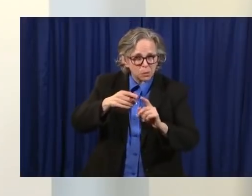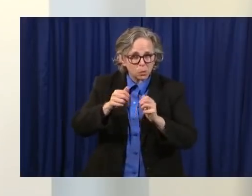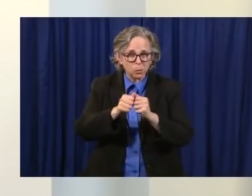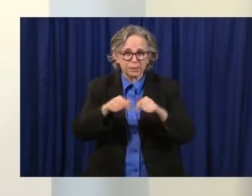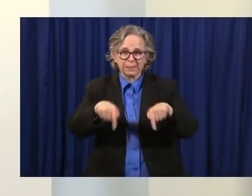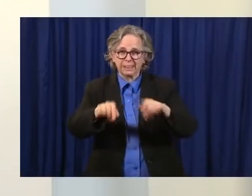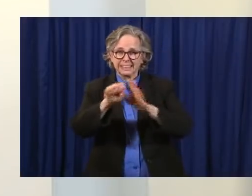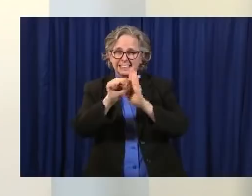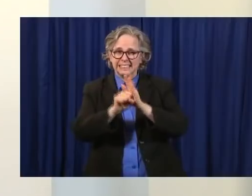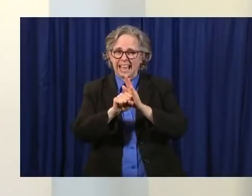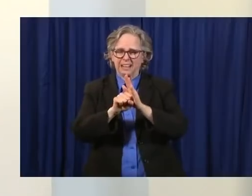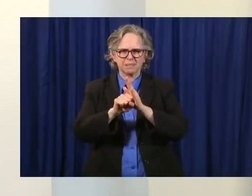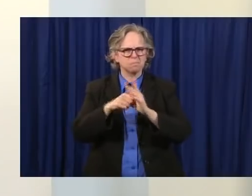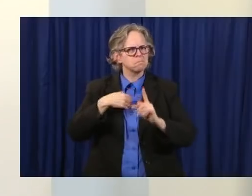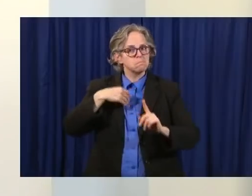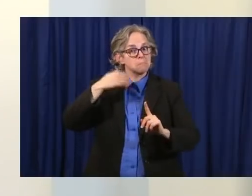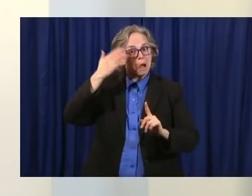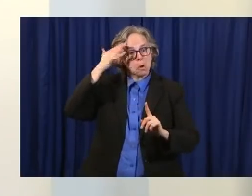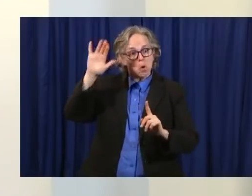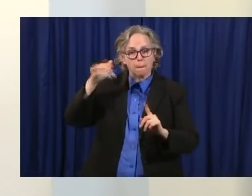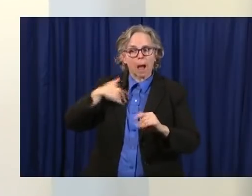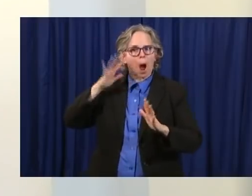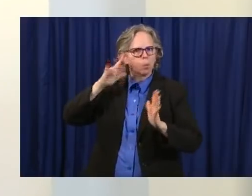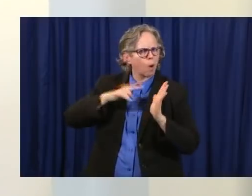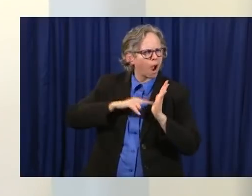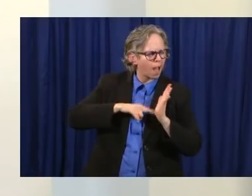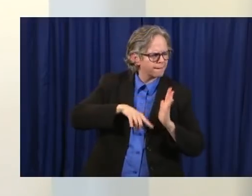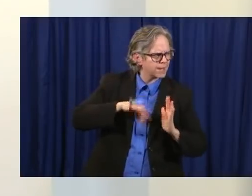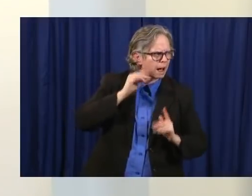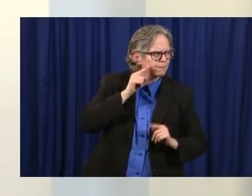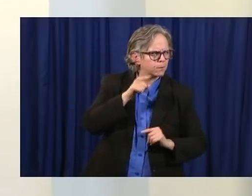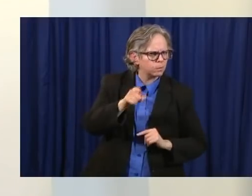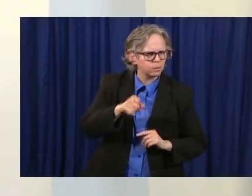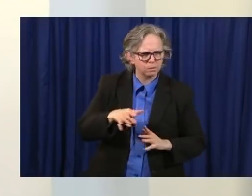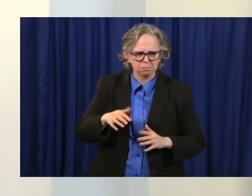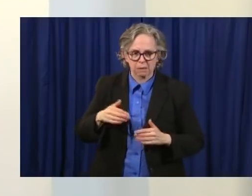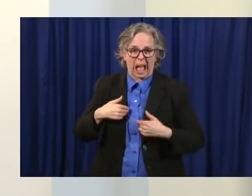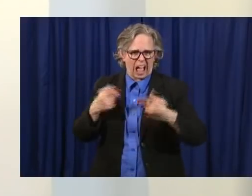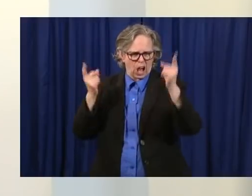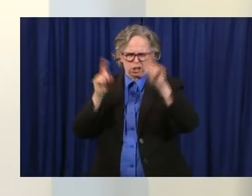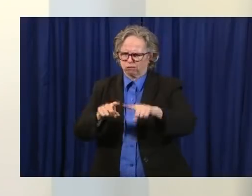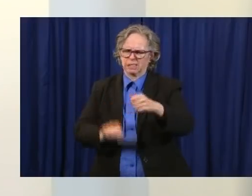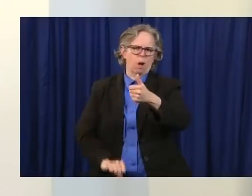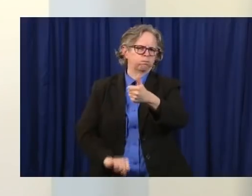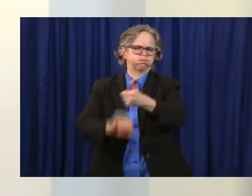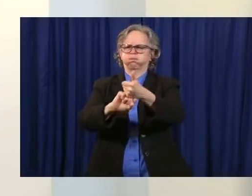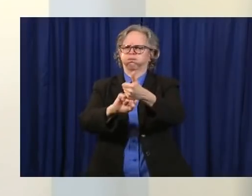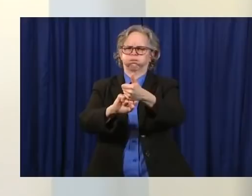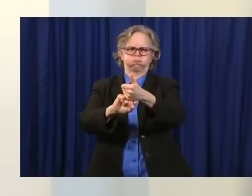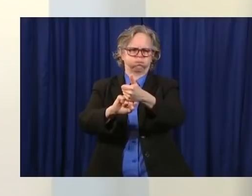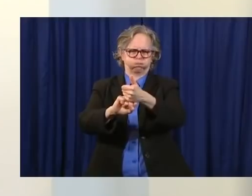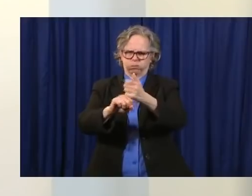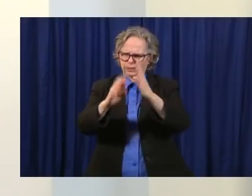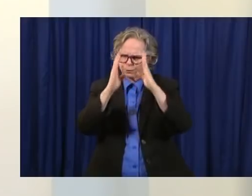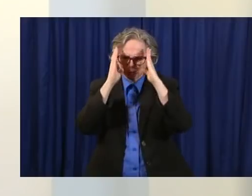going to look into it now and find out for you because I couldn't agree more. We do have people